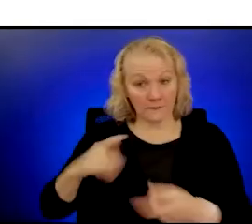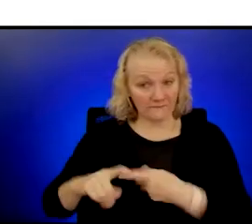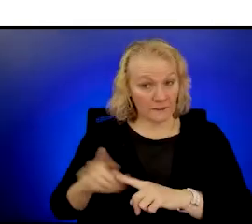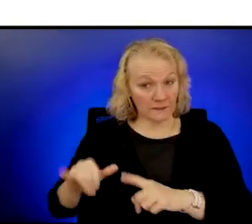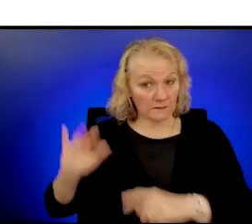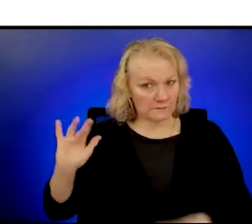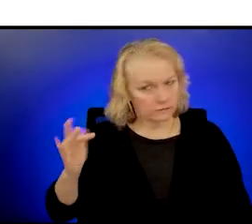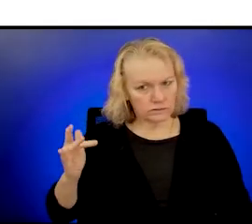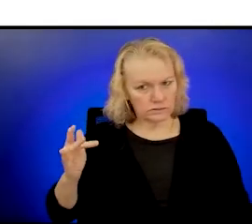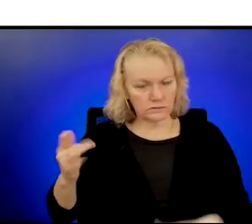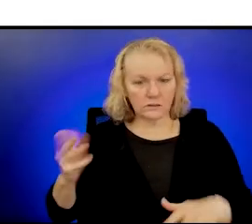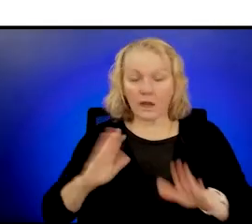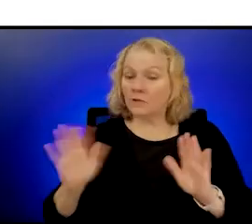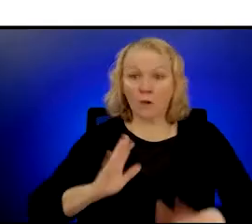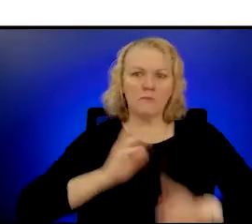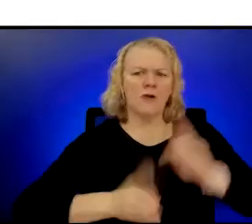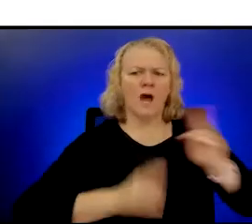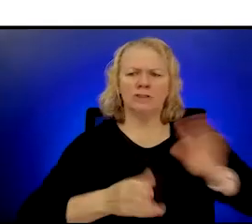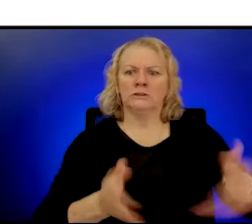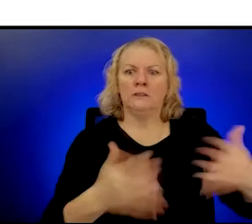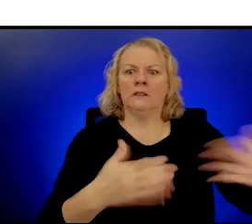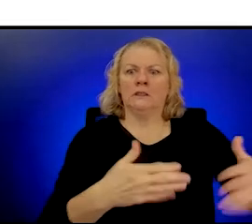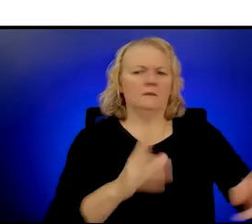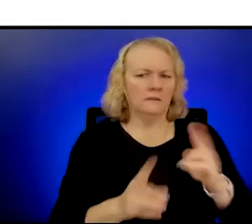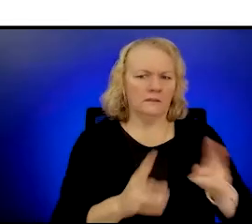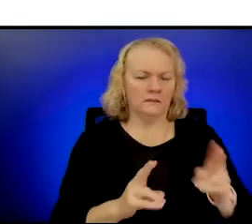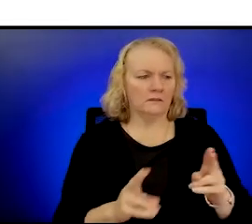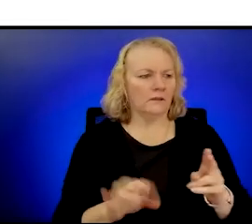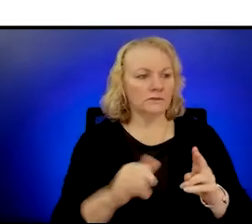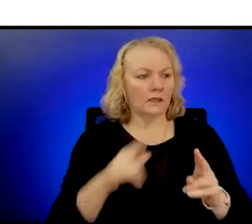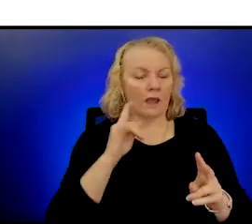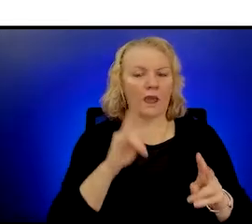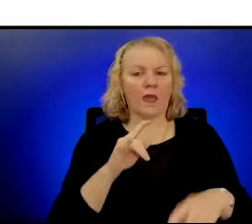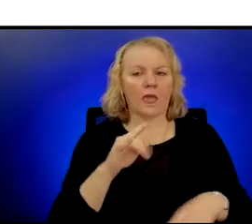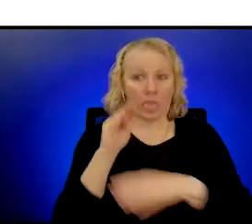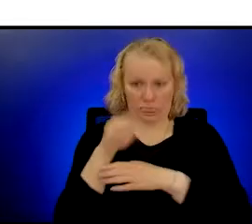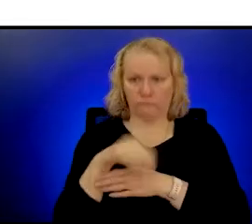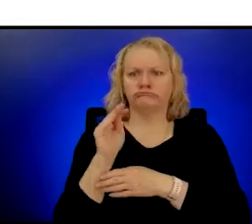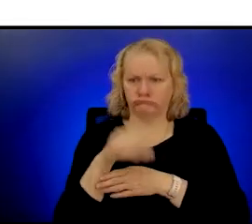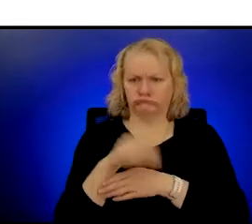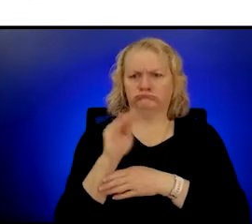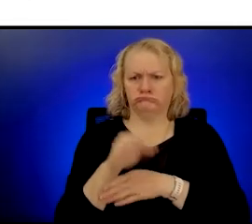You don't want to rush the person. You don't want to pretend to understand something.